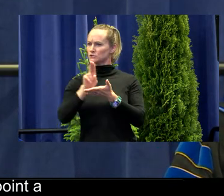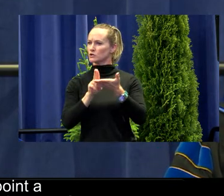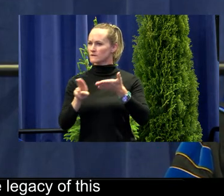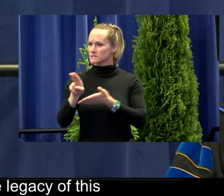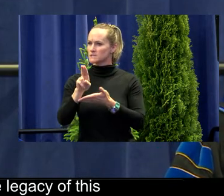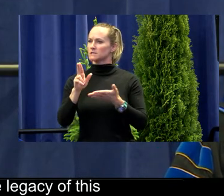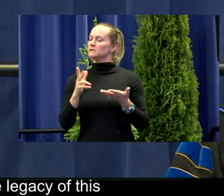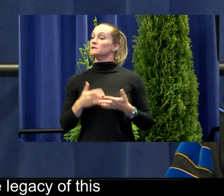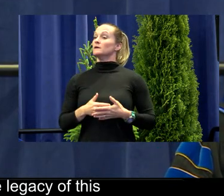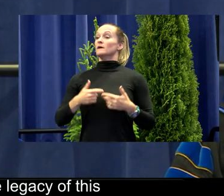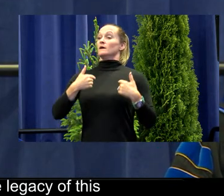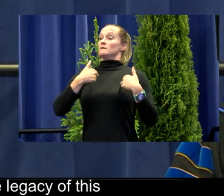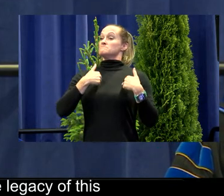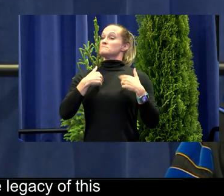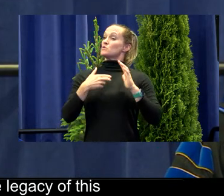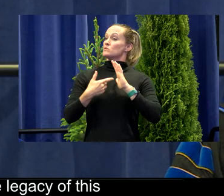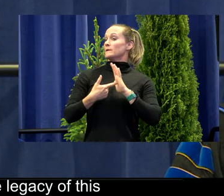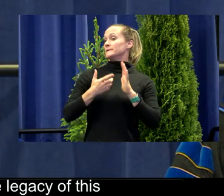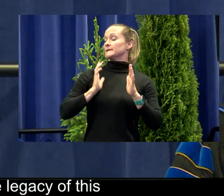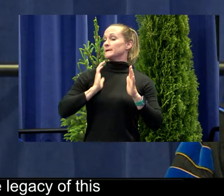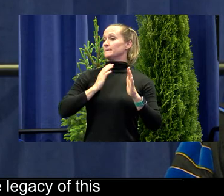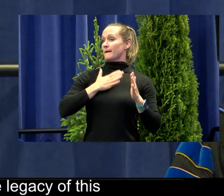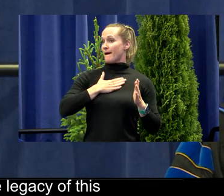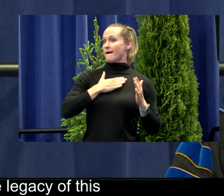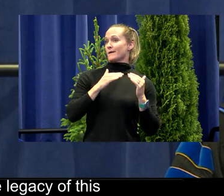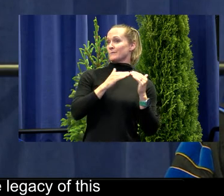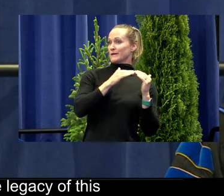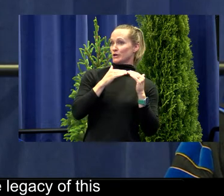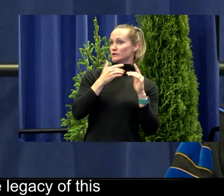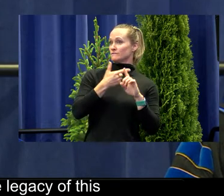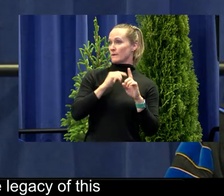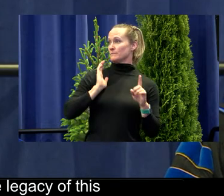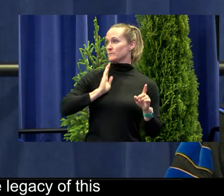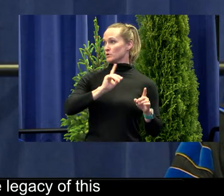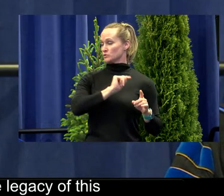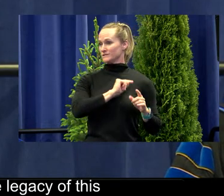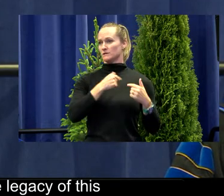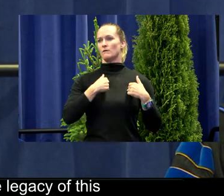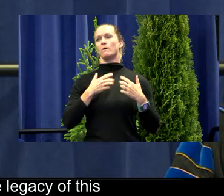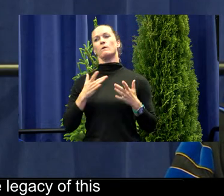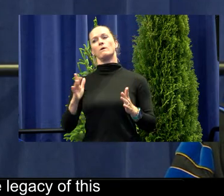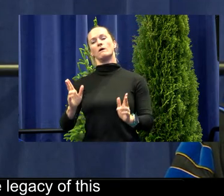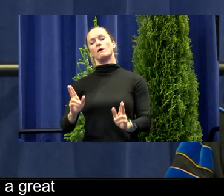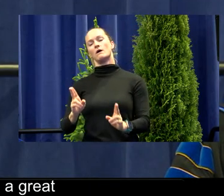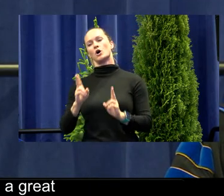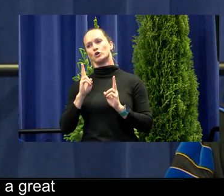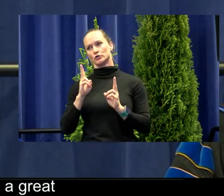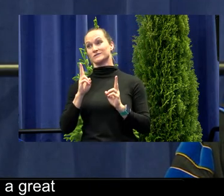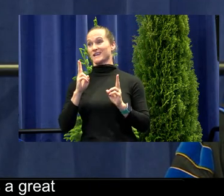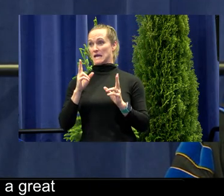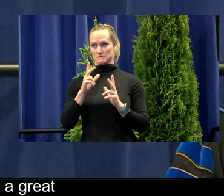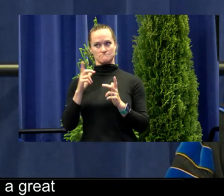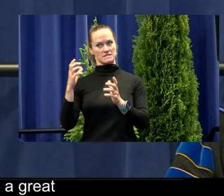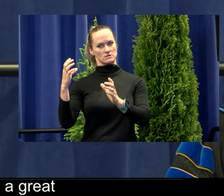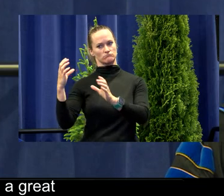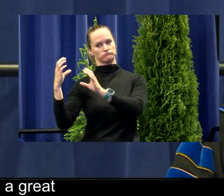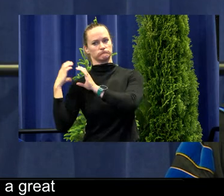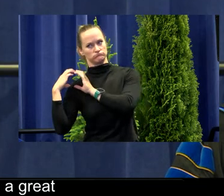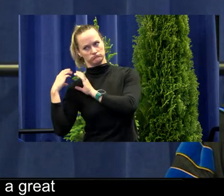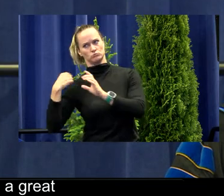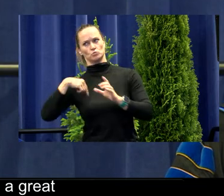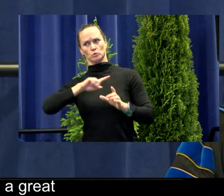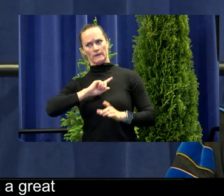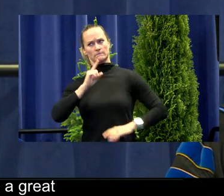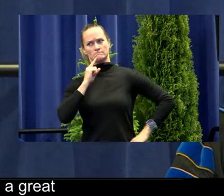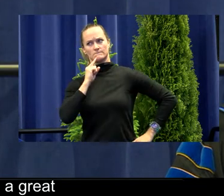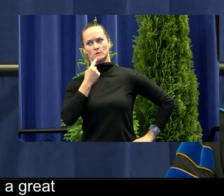on behalf of my board colleagues, it is a great honor to serve in this role and one and a responsibility that we take very